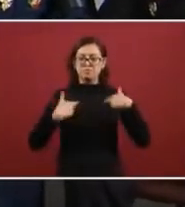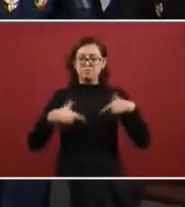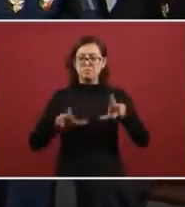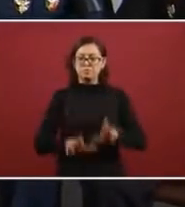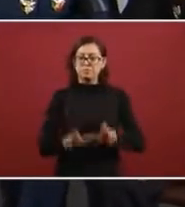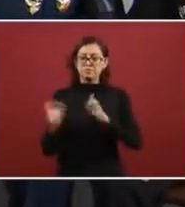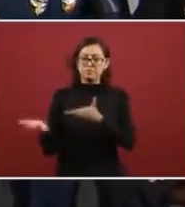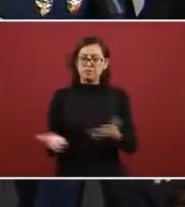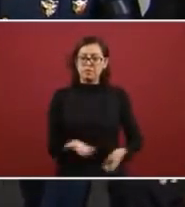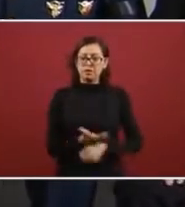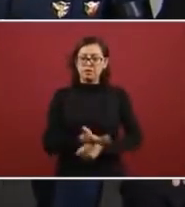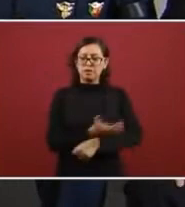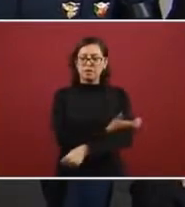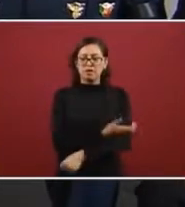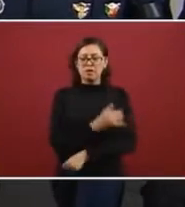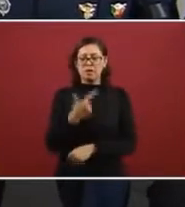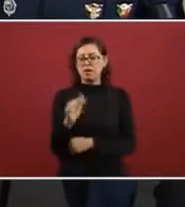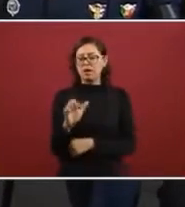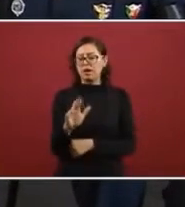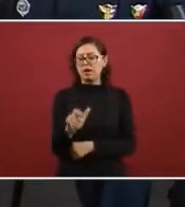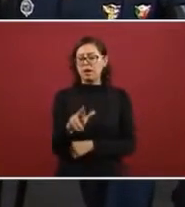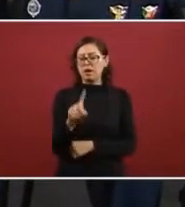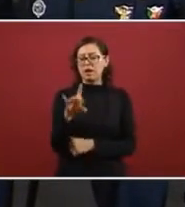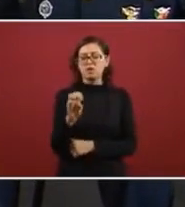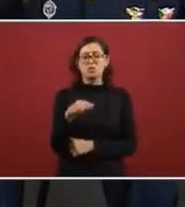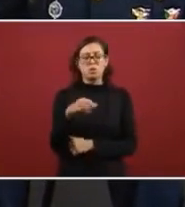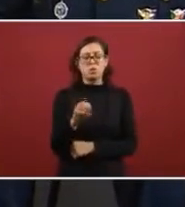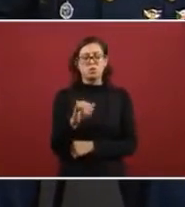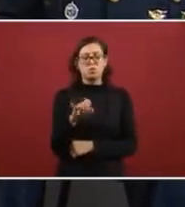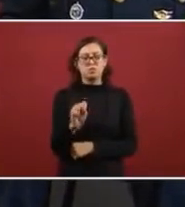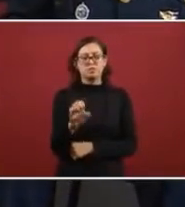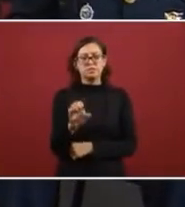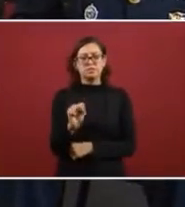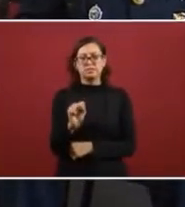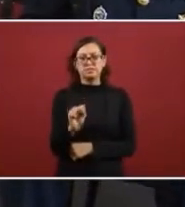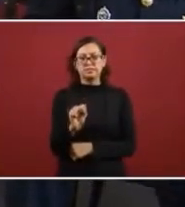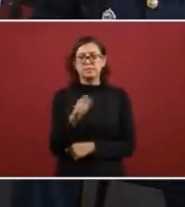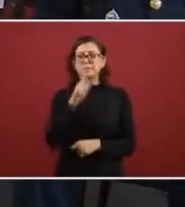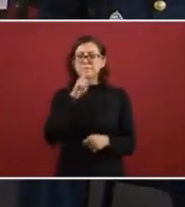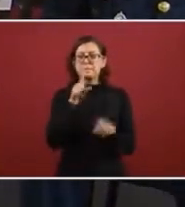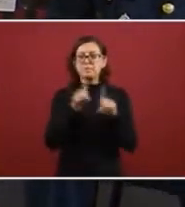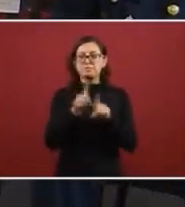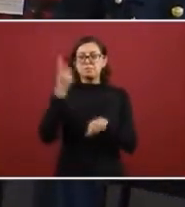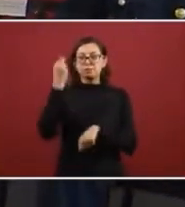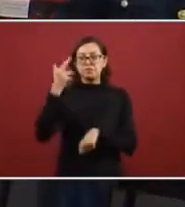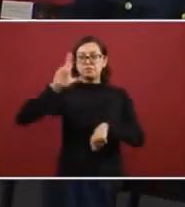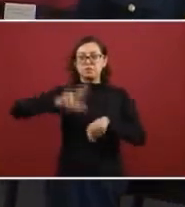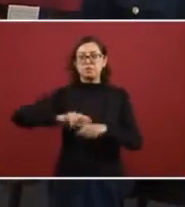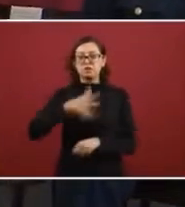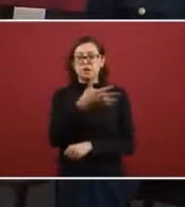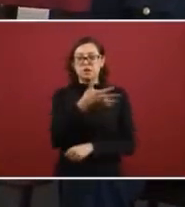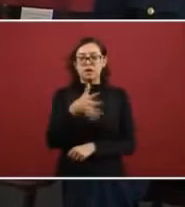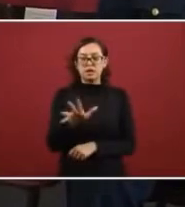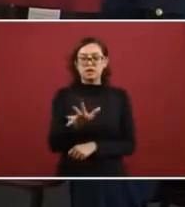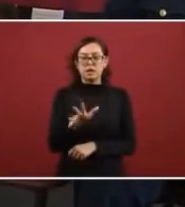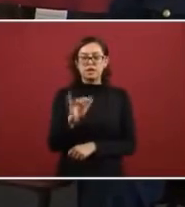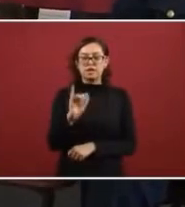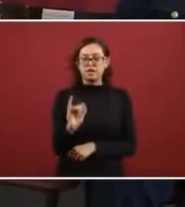the autonomous, and Gerardo Moisés Loyer, and the